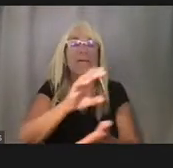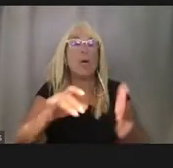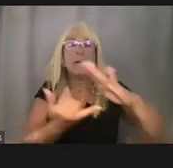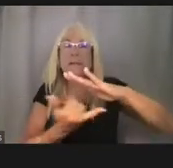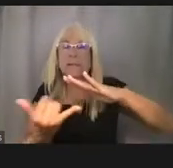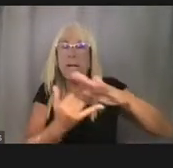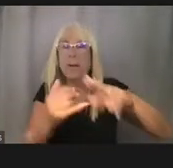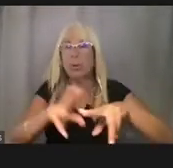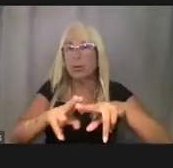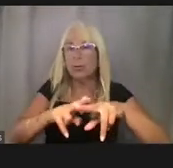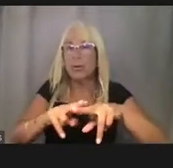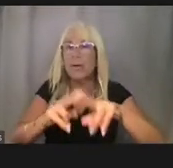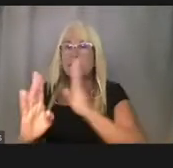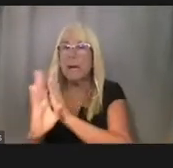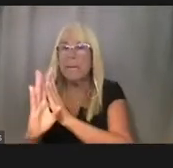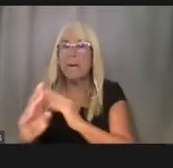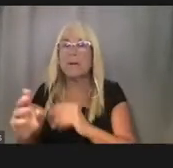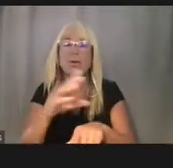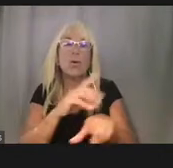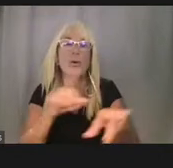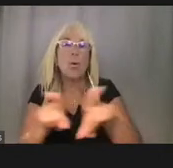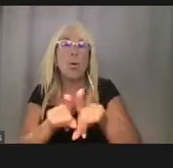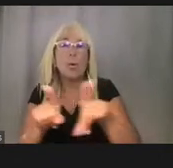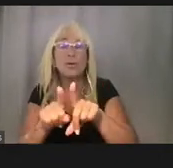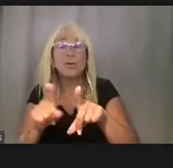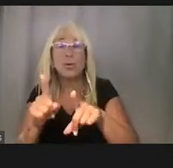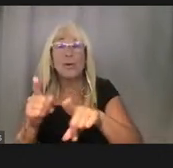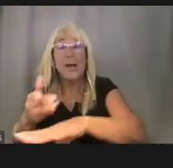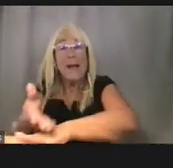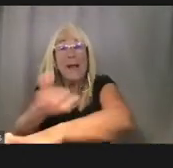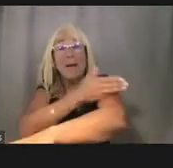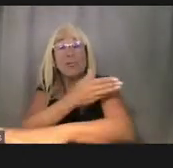as well as improved Regional air quality